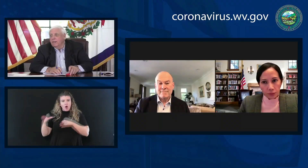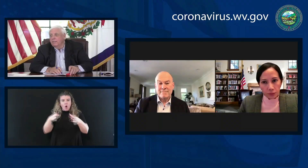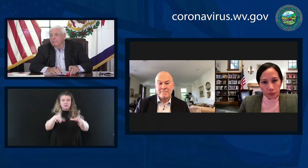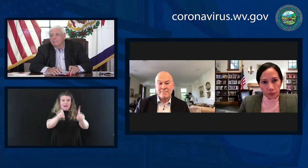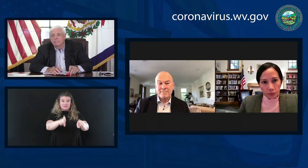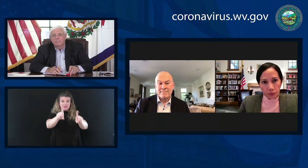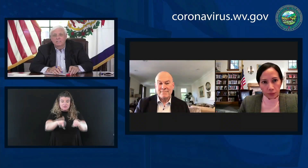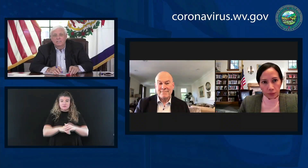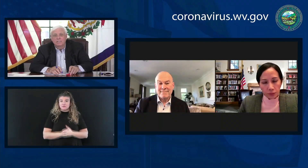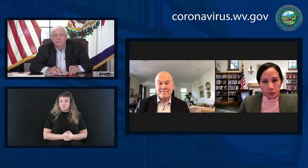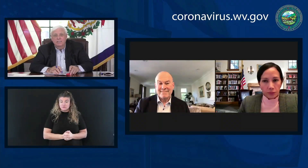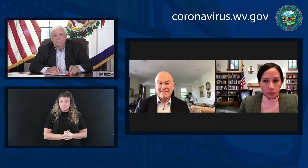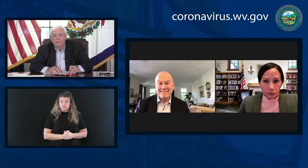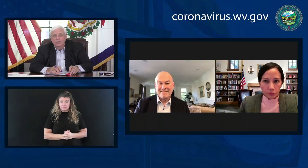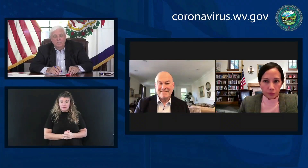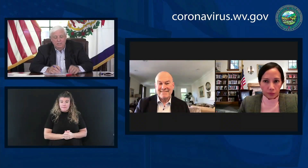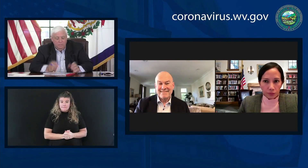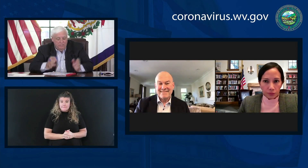Okay,